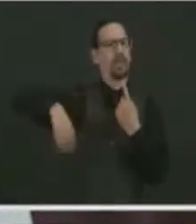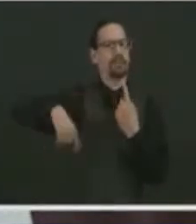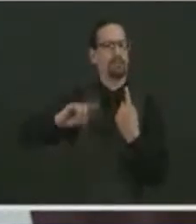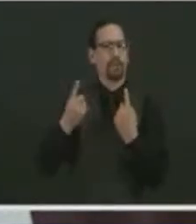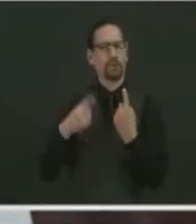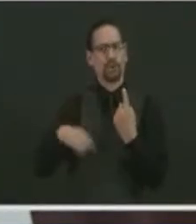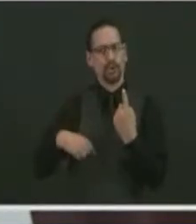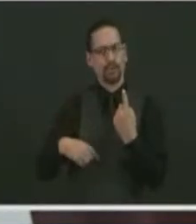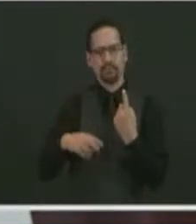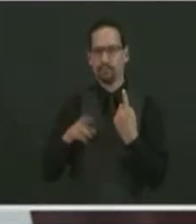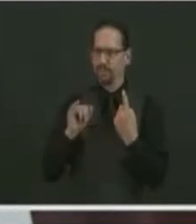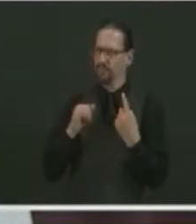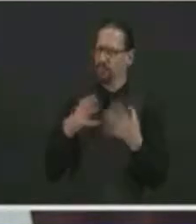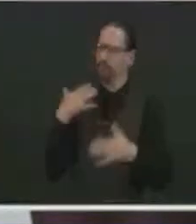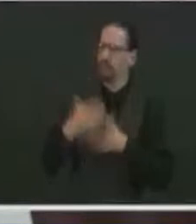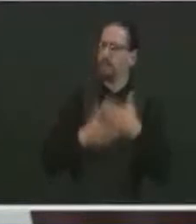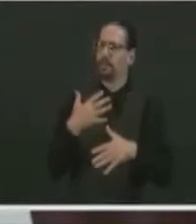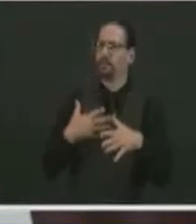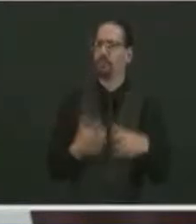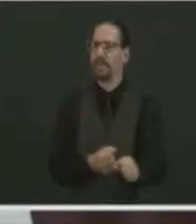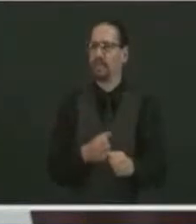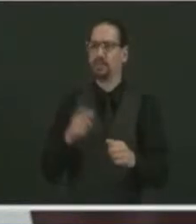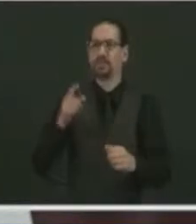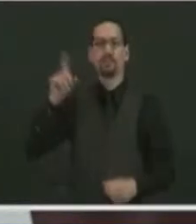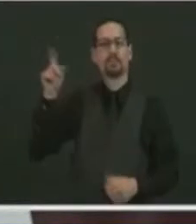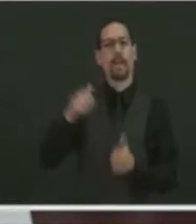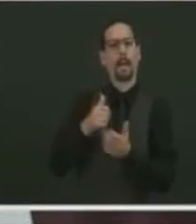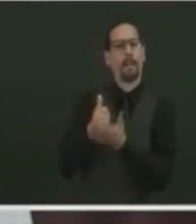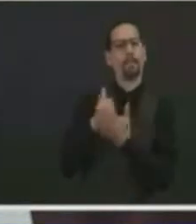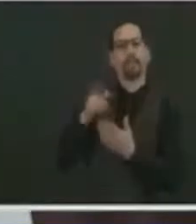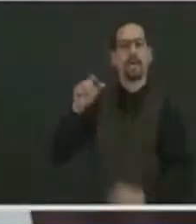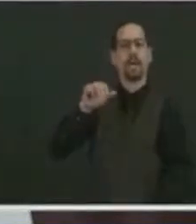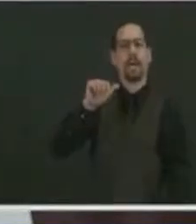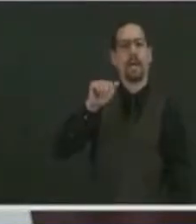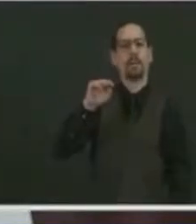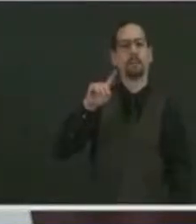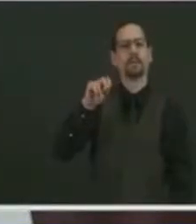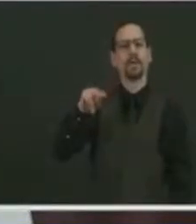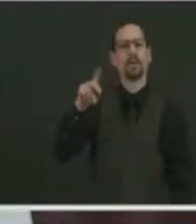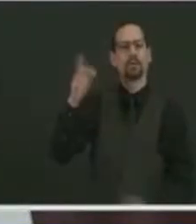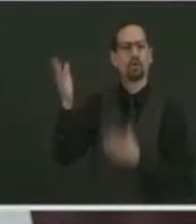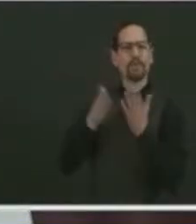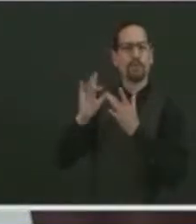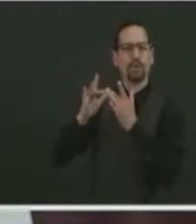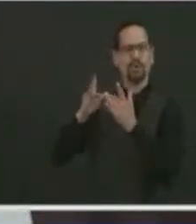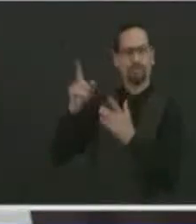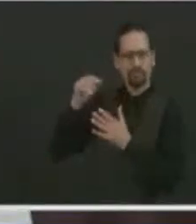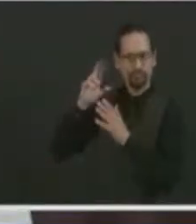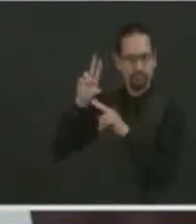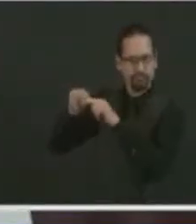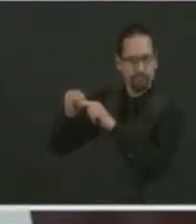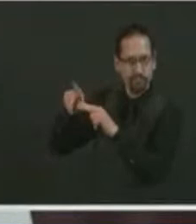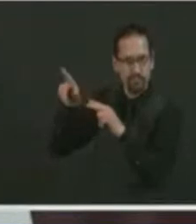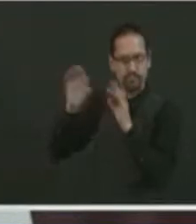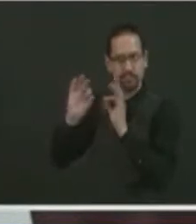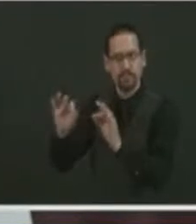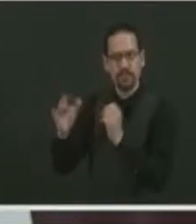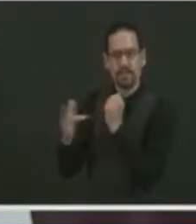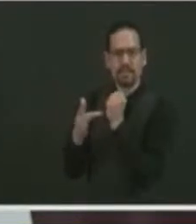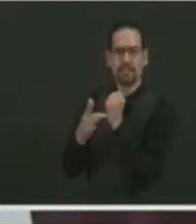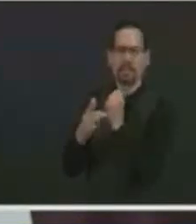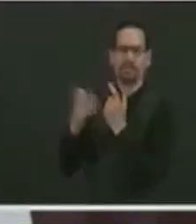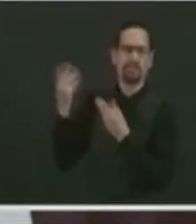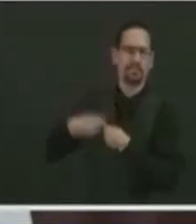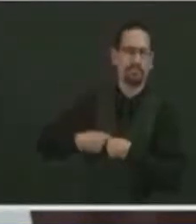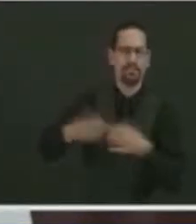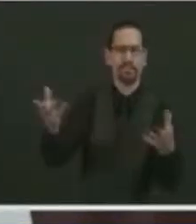with Amazon Web Services to leverage new technology to start pushing money out quickly. And the last thing I